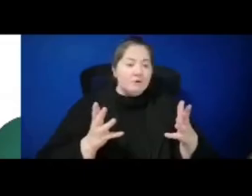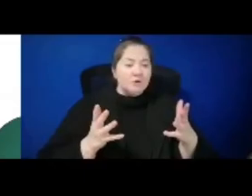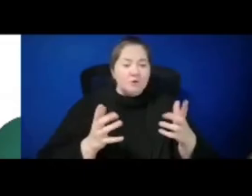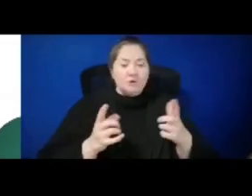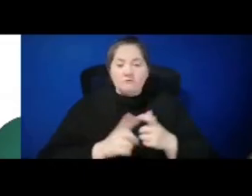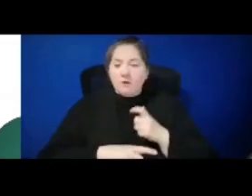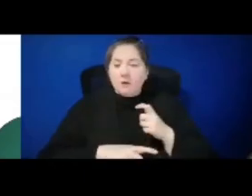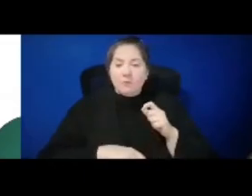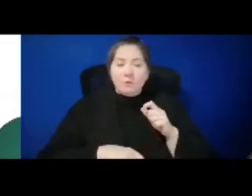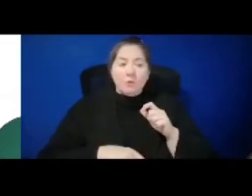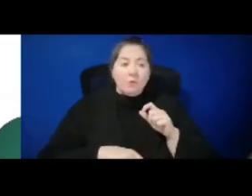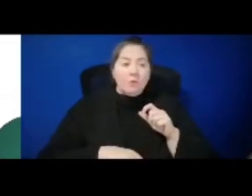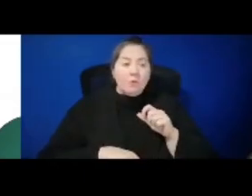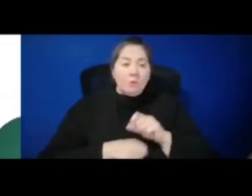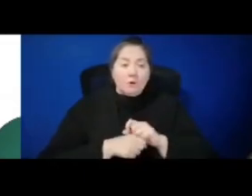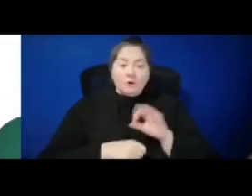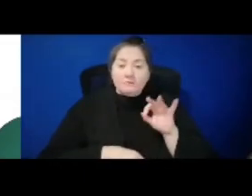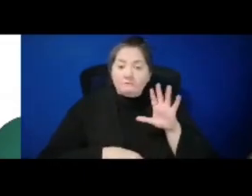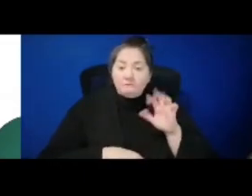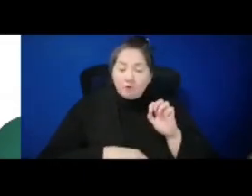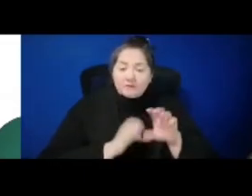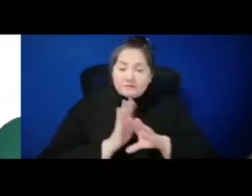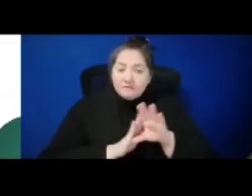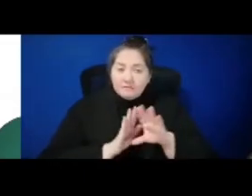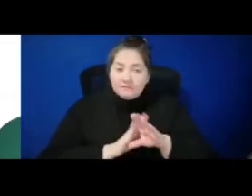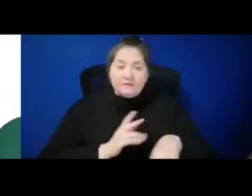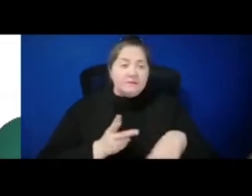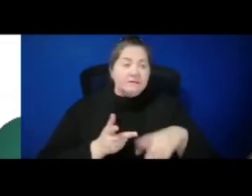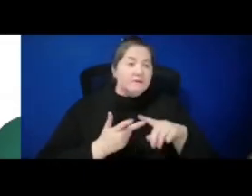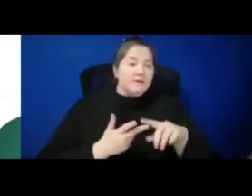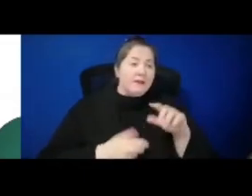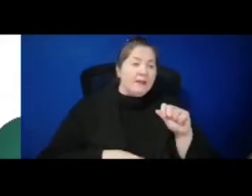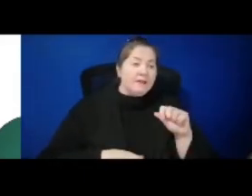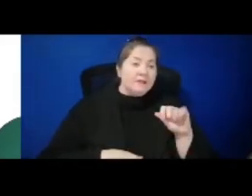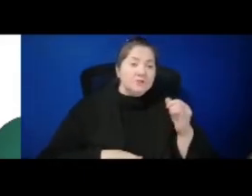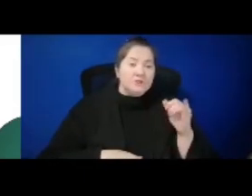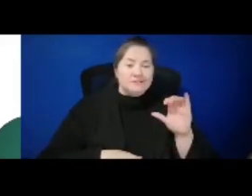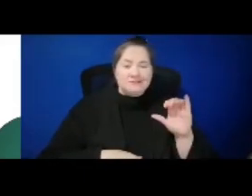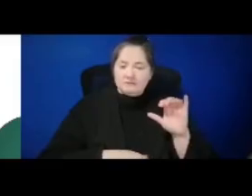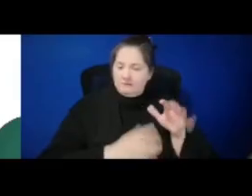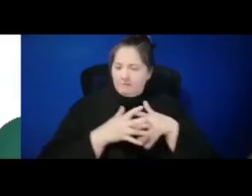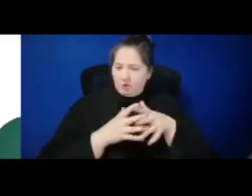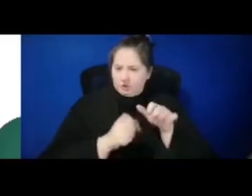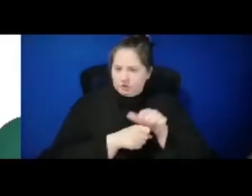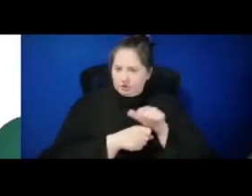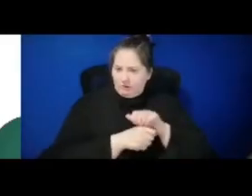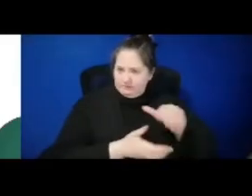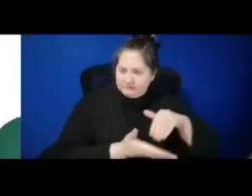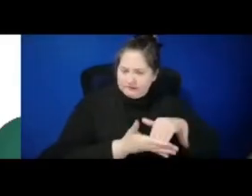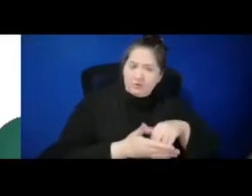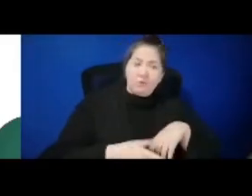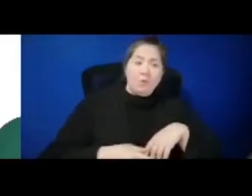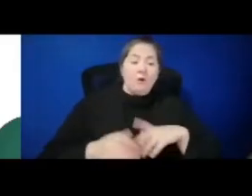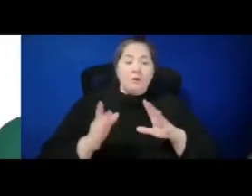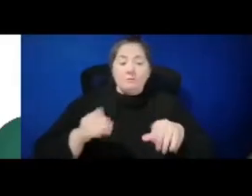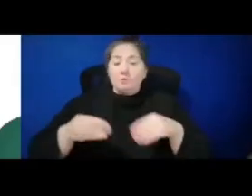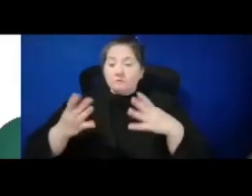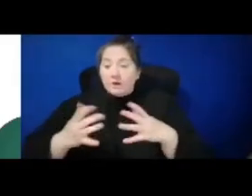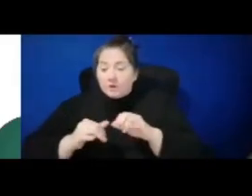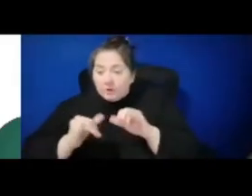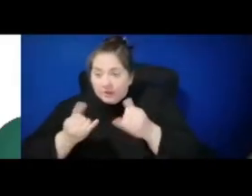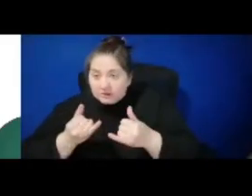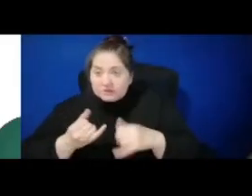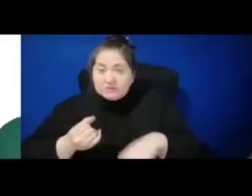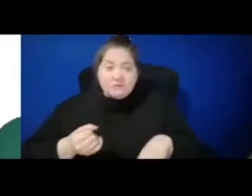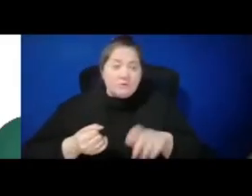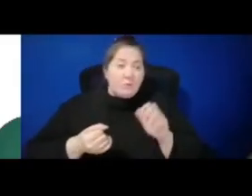a workforce development board, an AJC or American Job Center, you might be from a provider agency, or